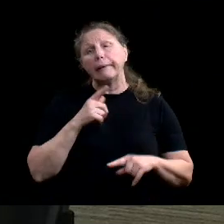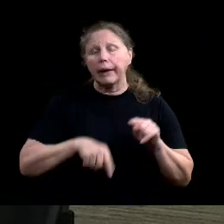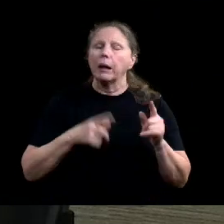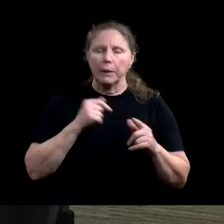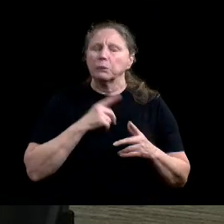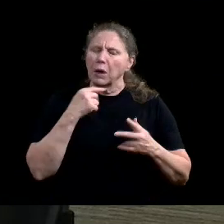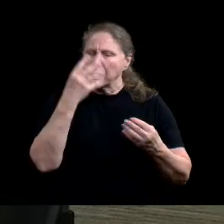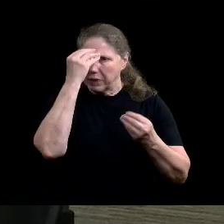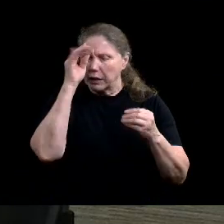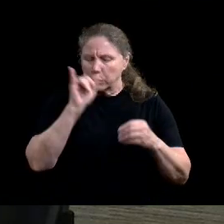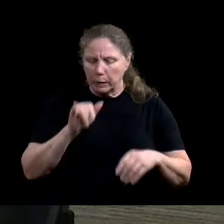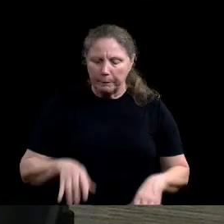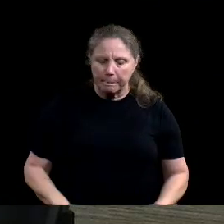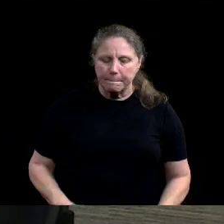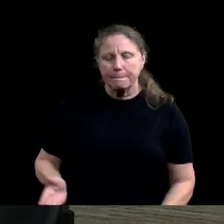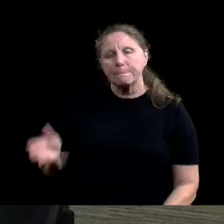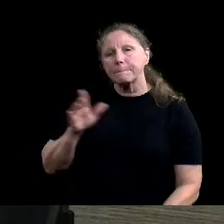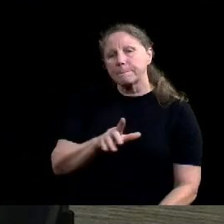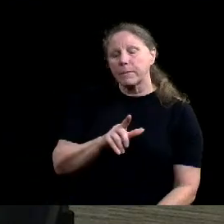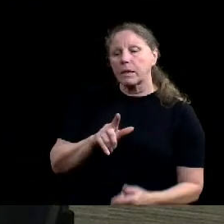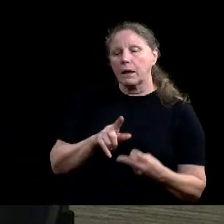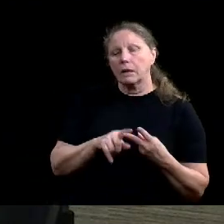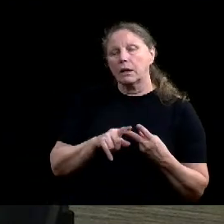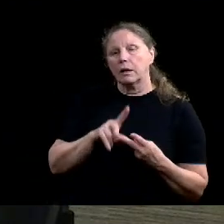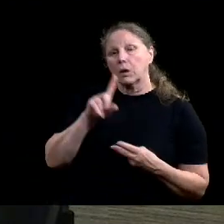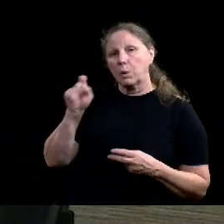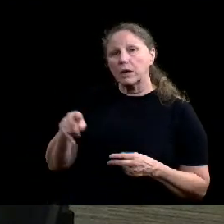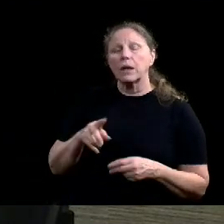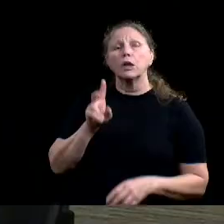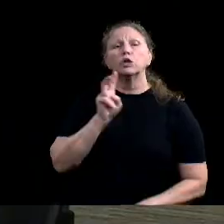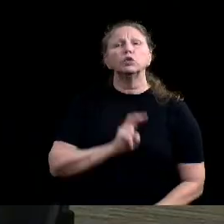date has been discussed with the city for reopening the silos?